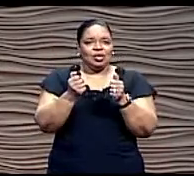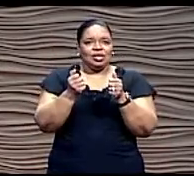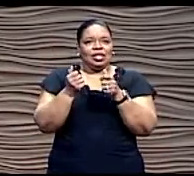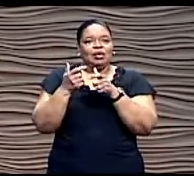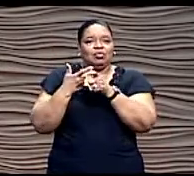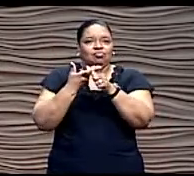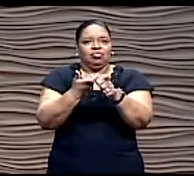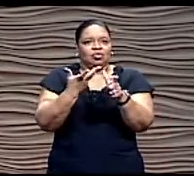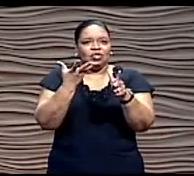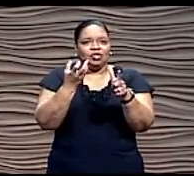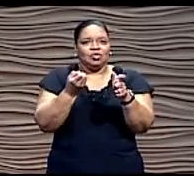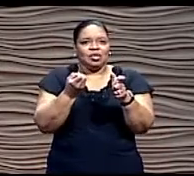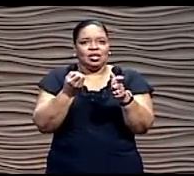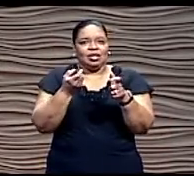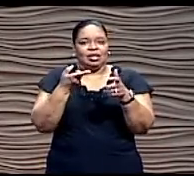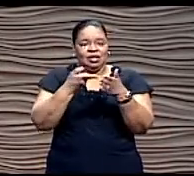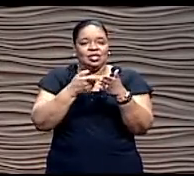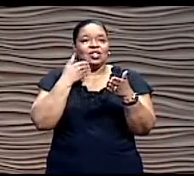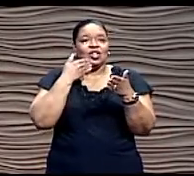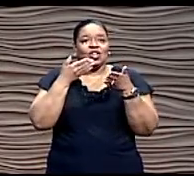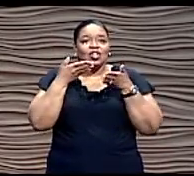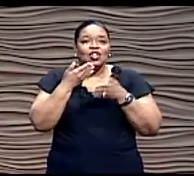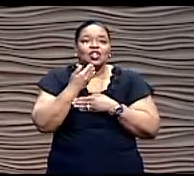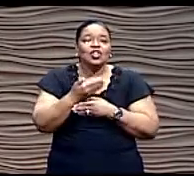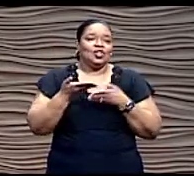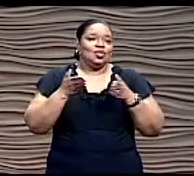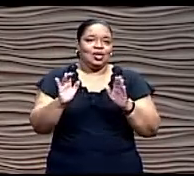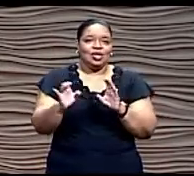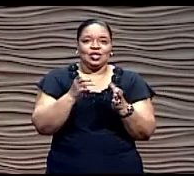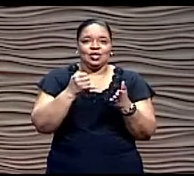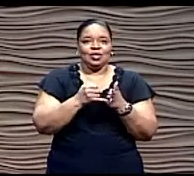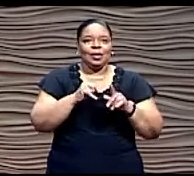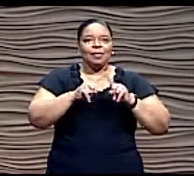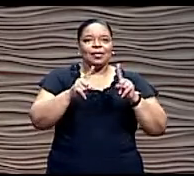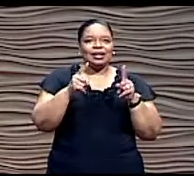good way to do it. But these eyes,